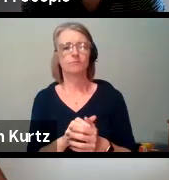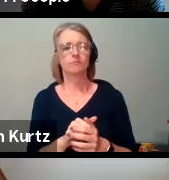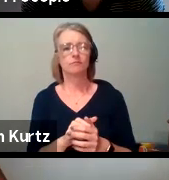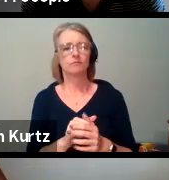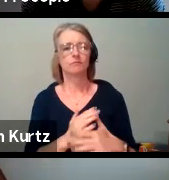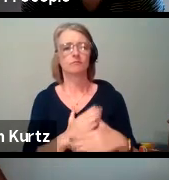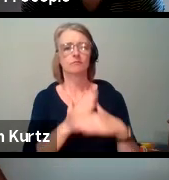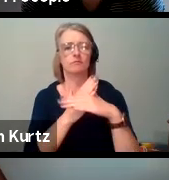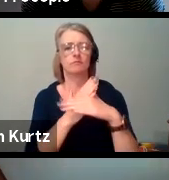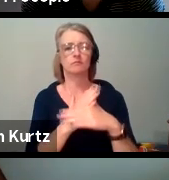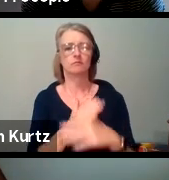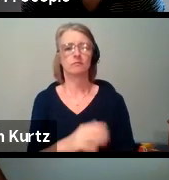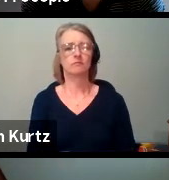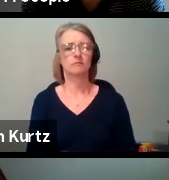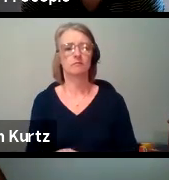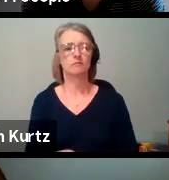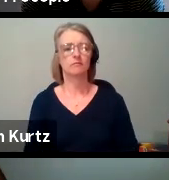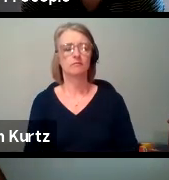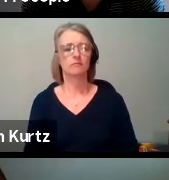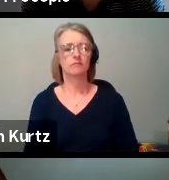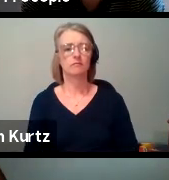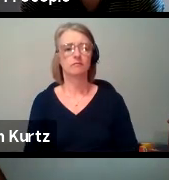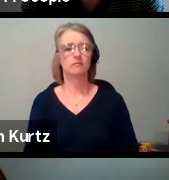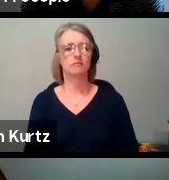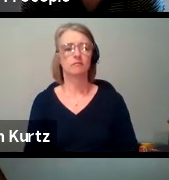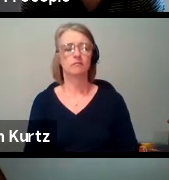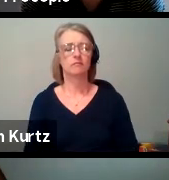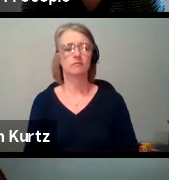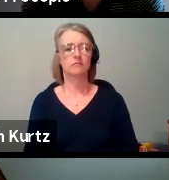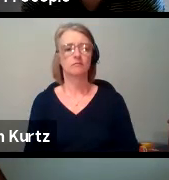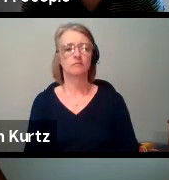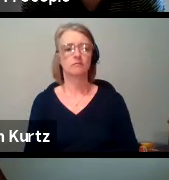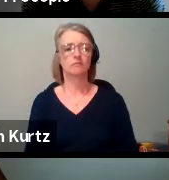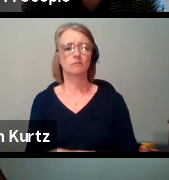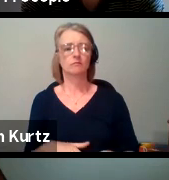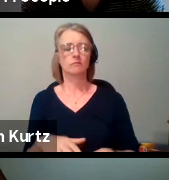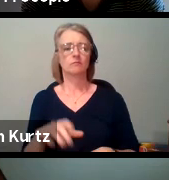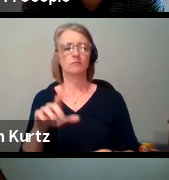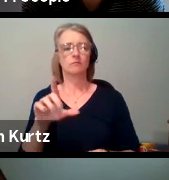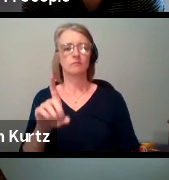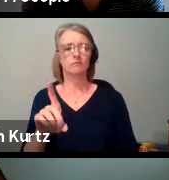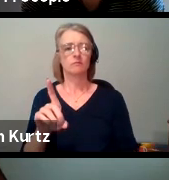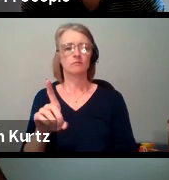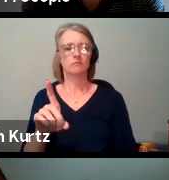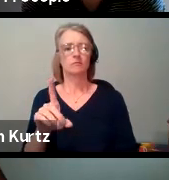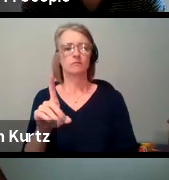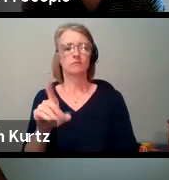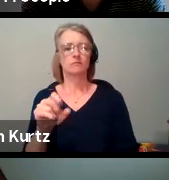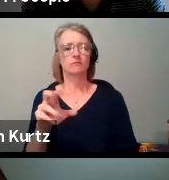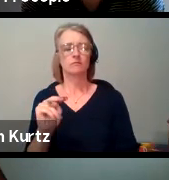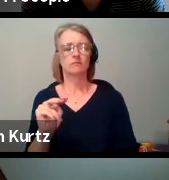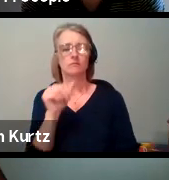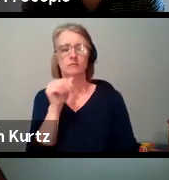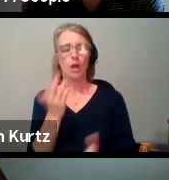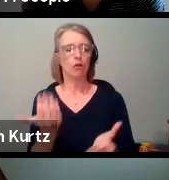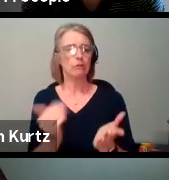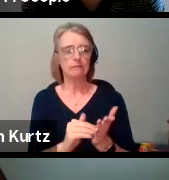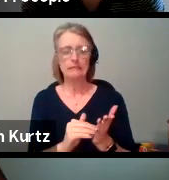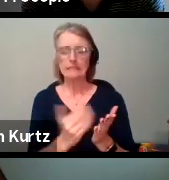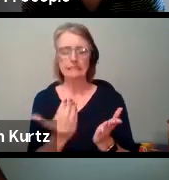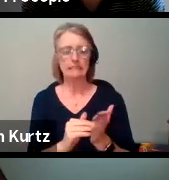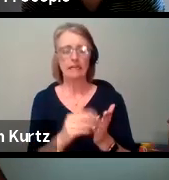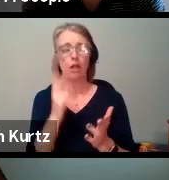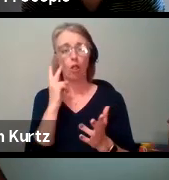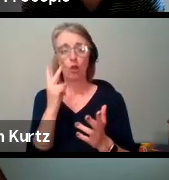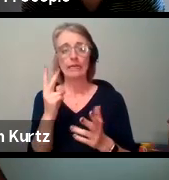Darren, can you tell? Roger, hold on one second, Roger. Hold on I'm one sorry. second. It's okay. Darren, I want to say that it's not redundant. I think taking a look at the history and the